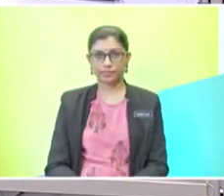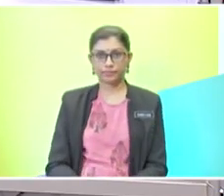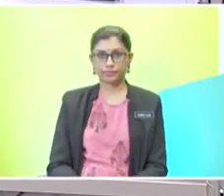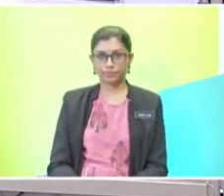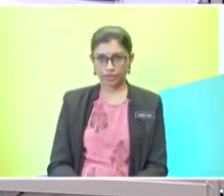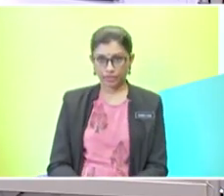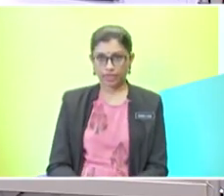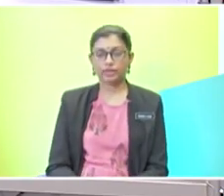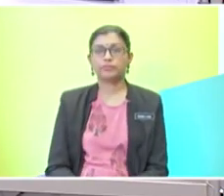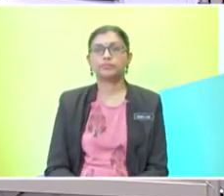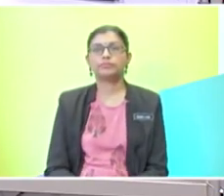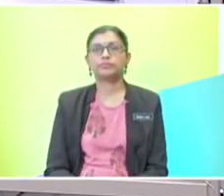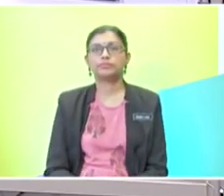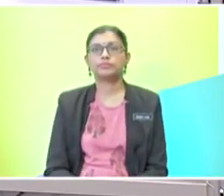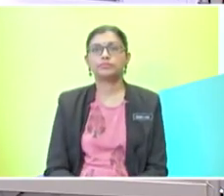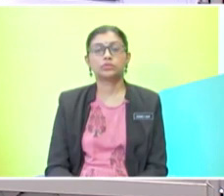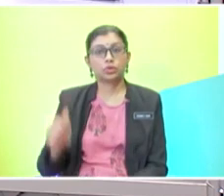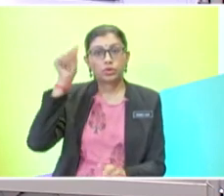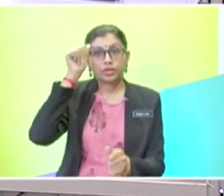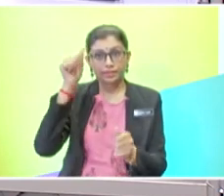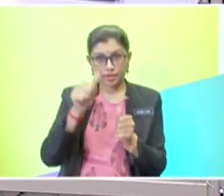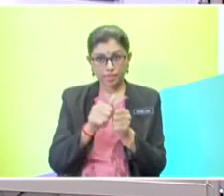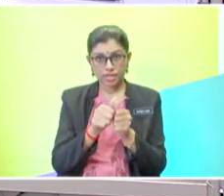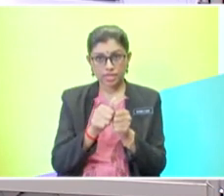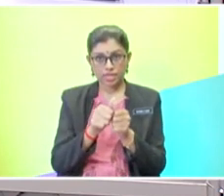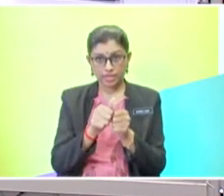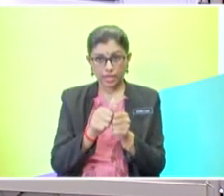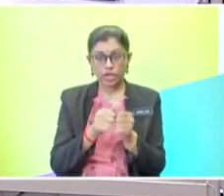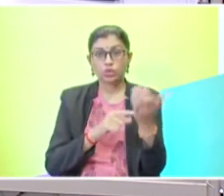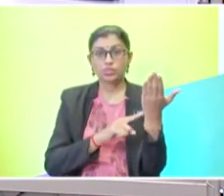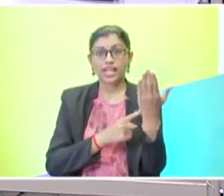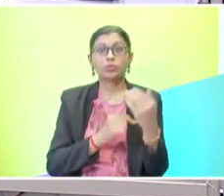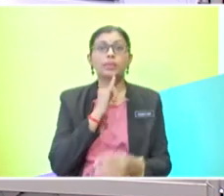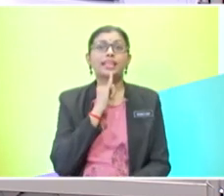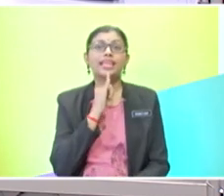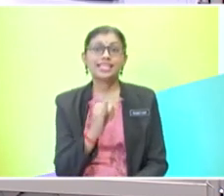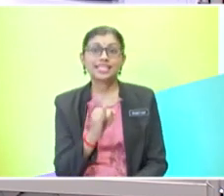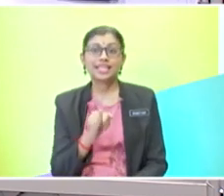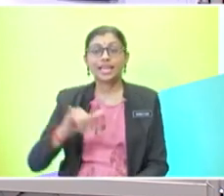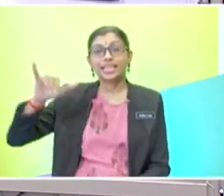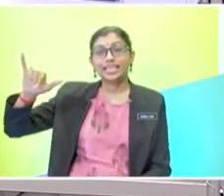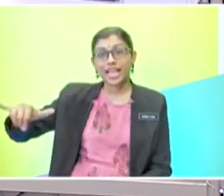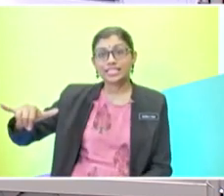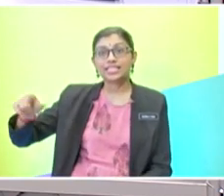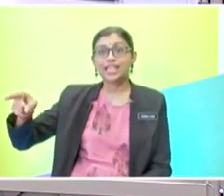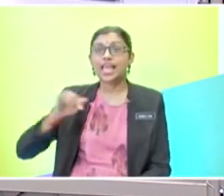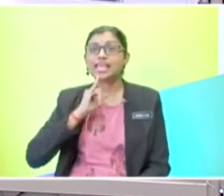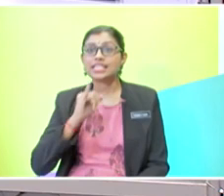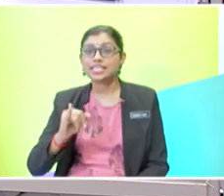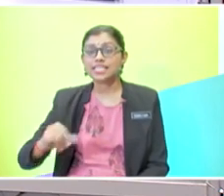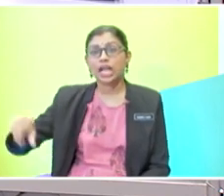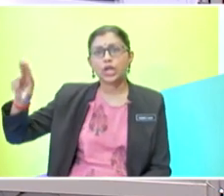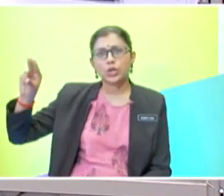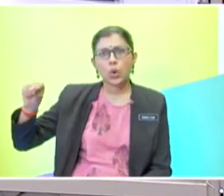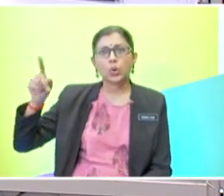is there any or are there any, okay, so you can reply, yes, there is, or no,